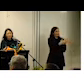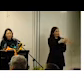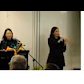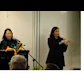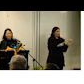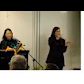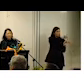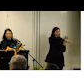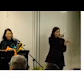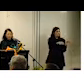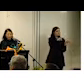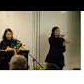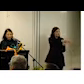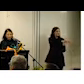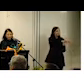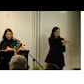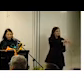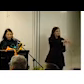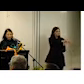floating around. And what happens